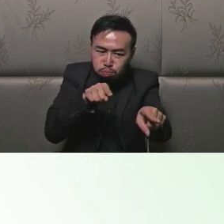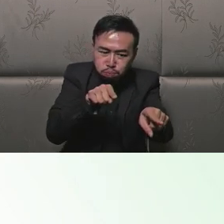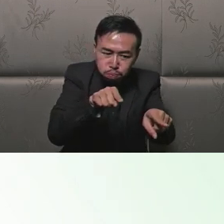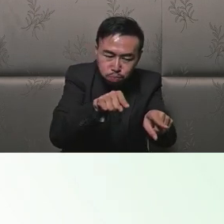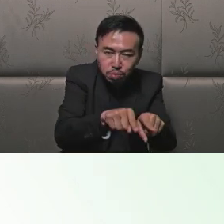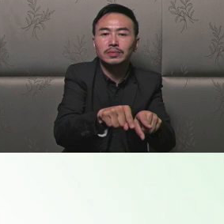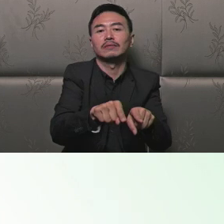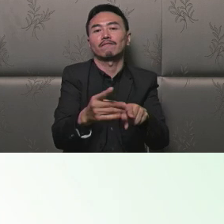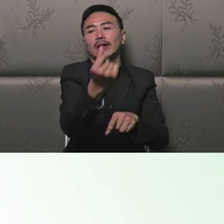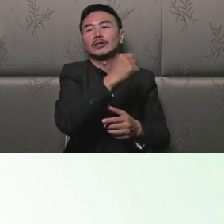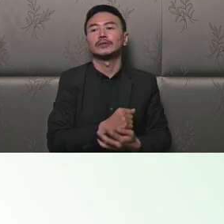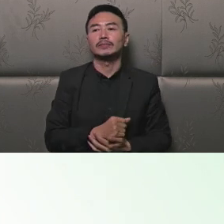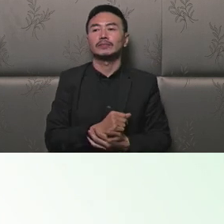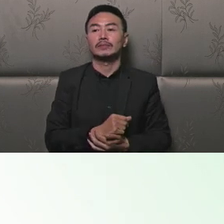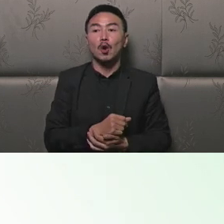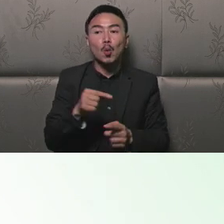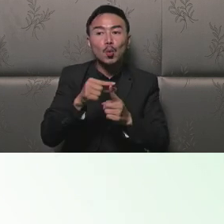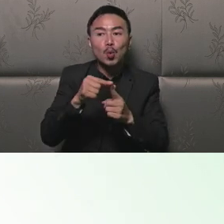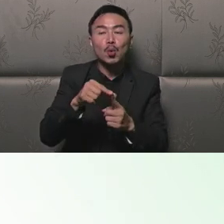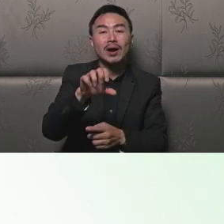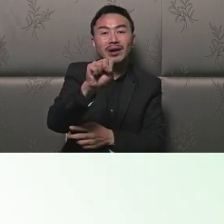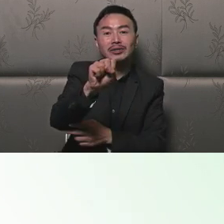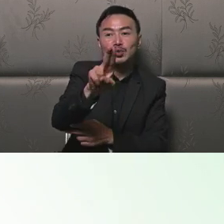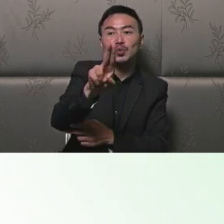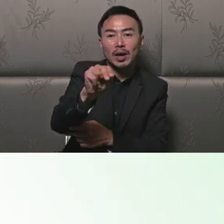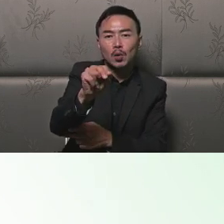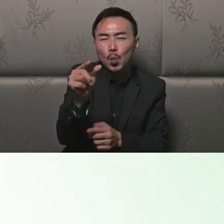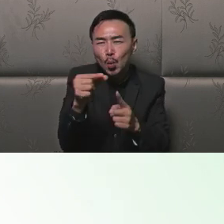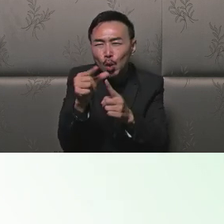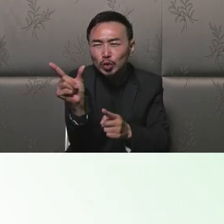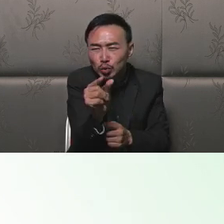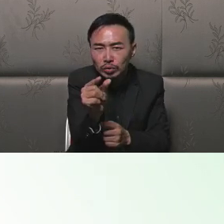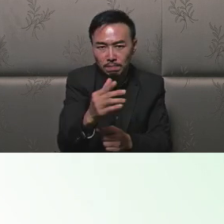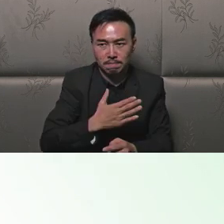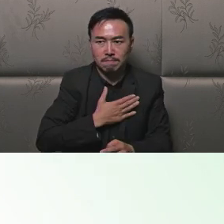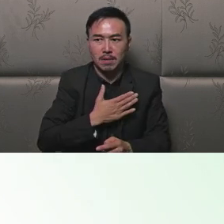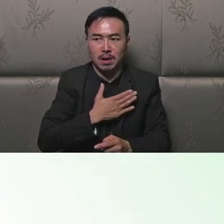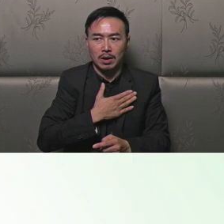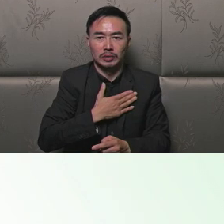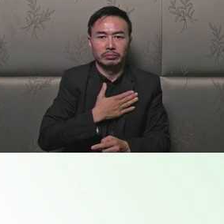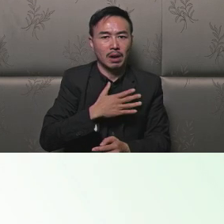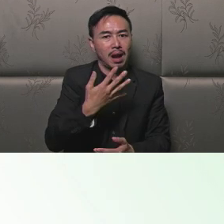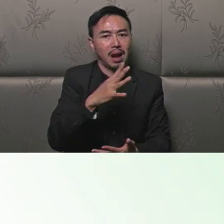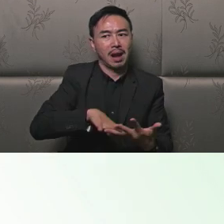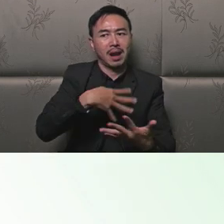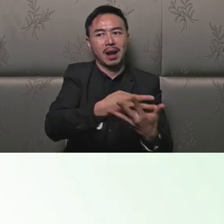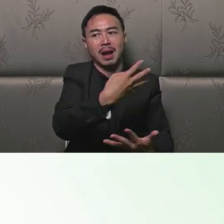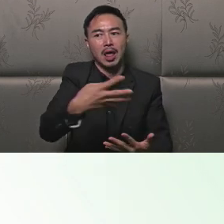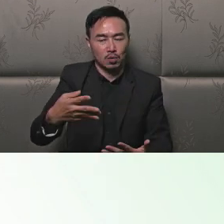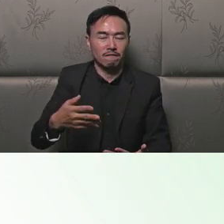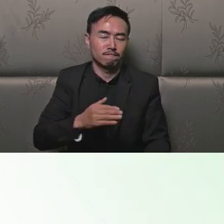innovative teaching approach to address the needs of the indigenous learners. Specifically,